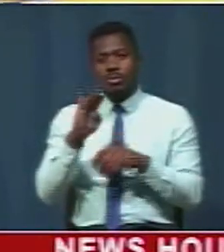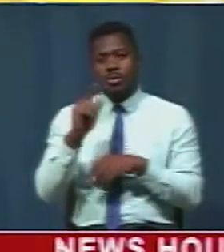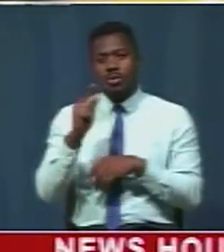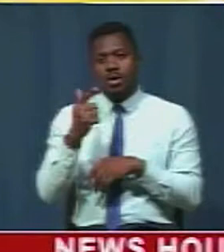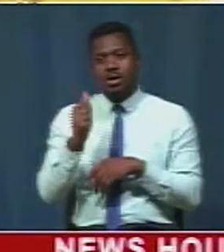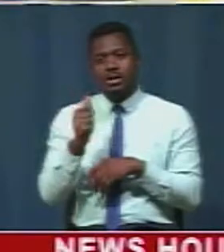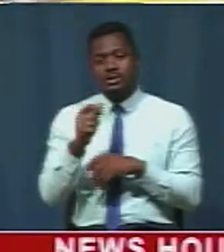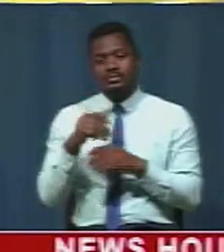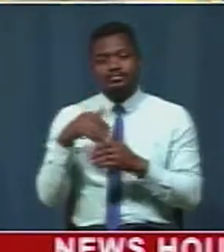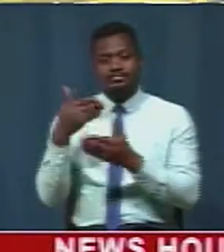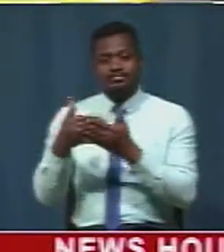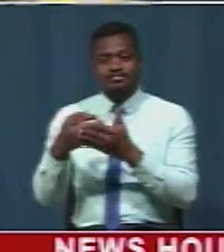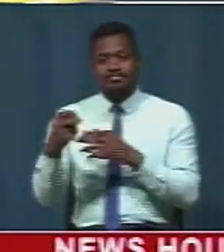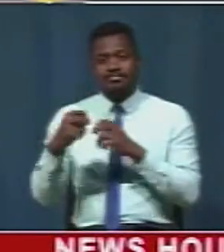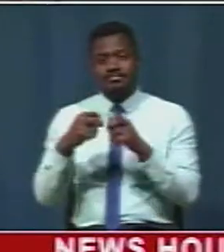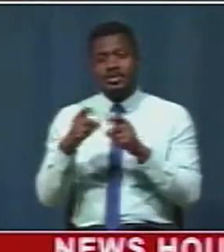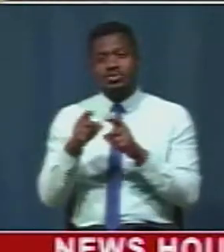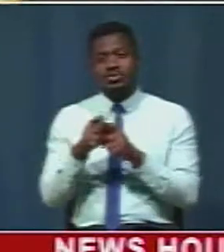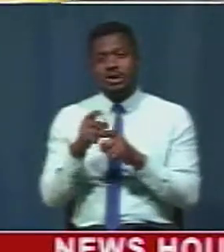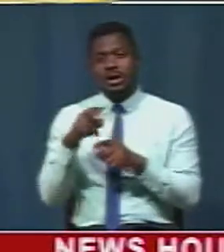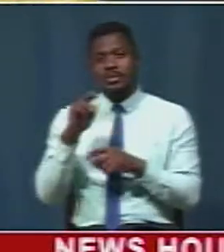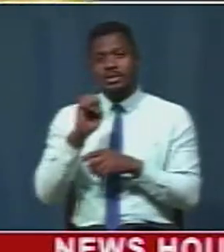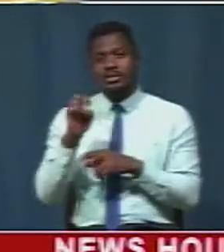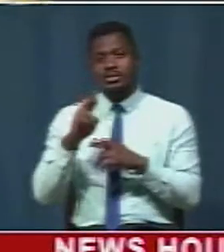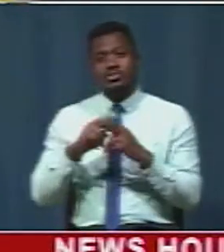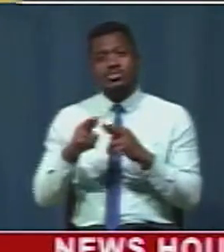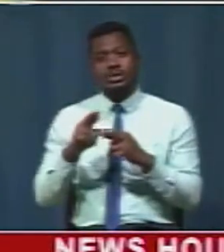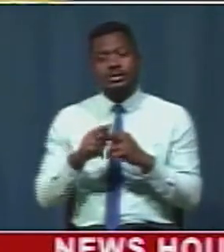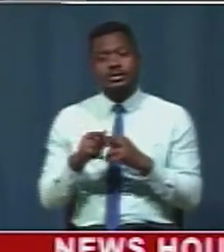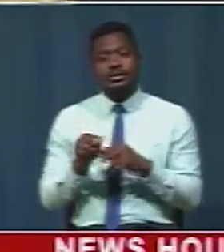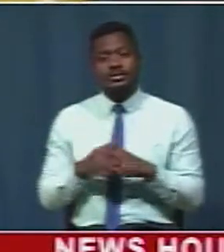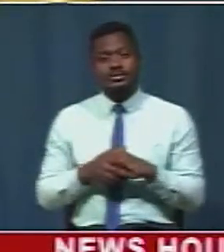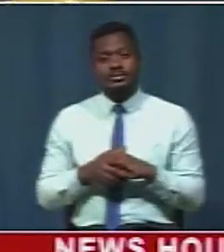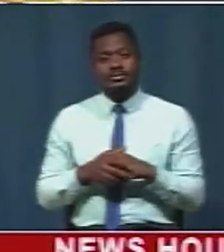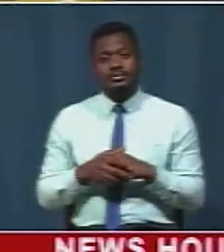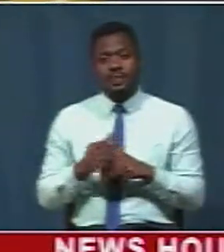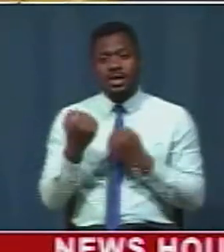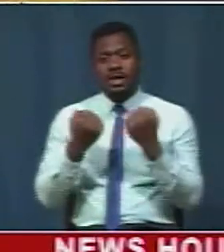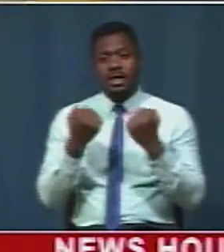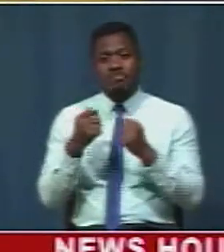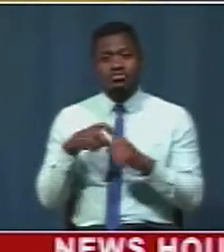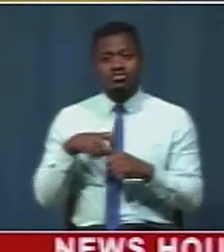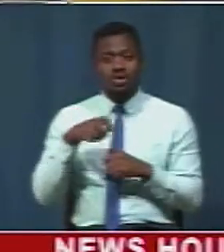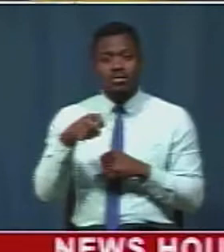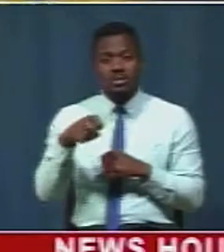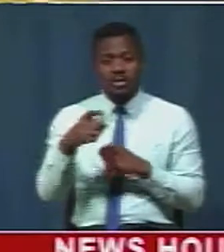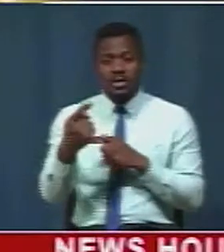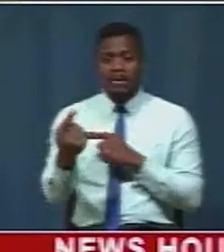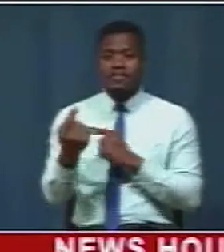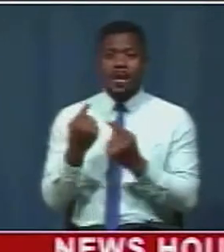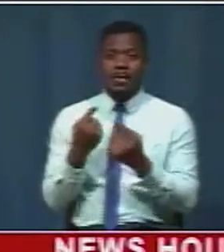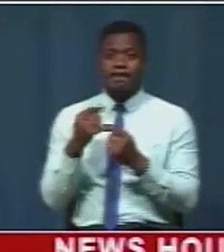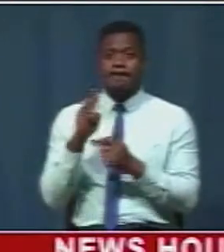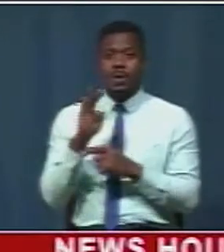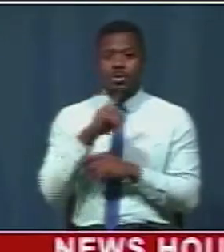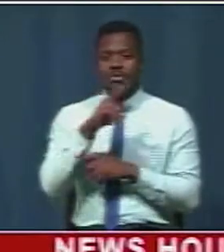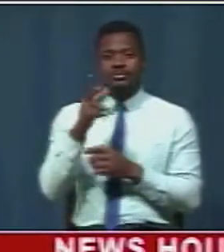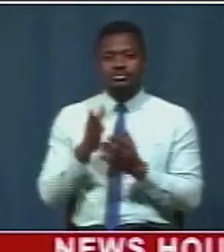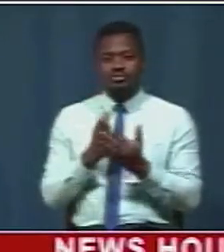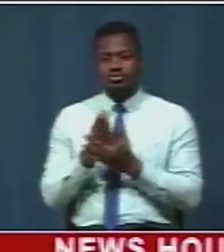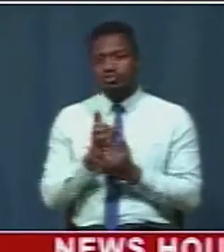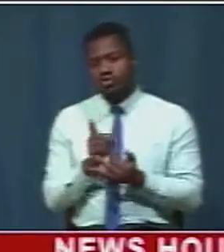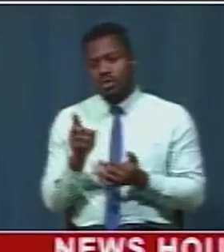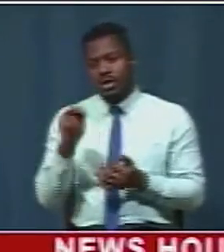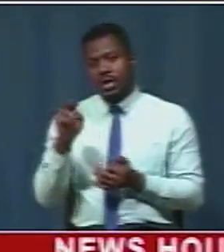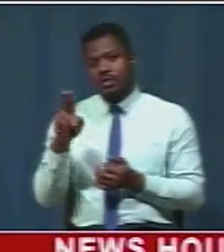and destinations south of the Upper East region. Vehicles traveling to and from Boko now have to pass through